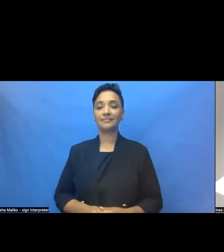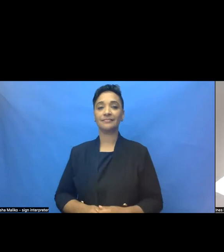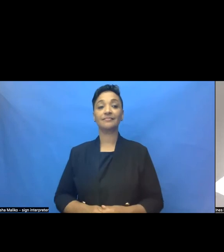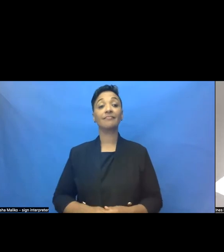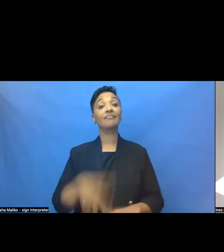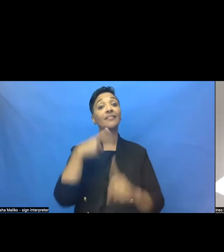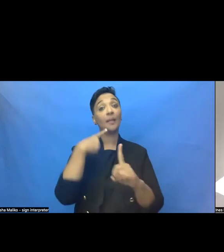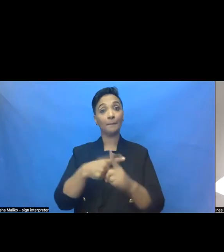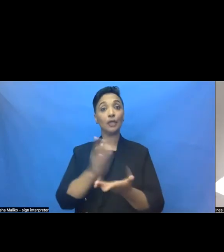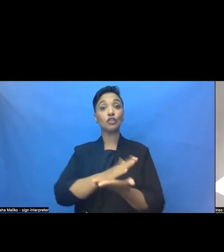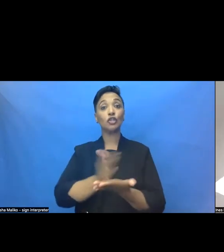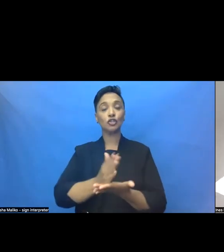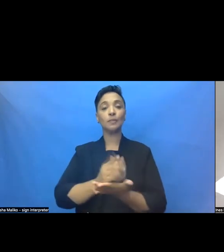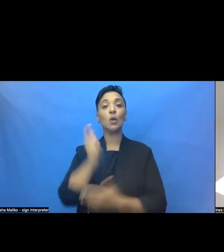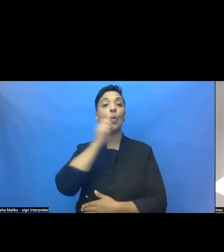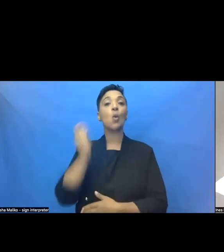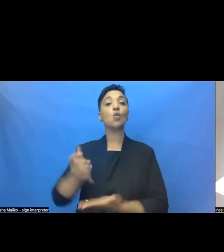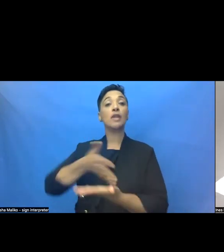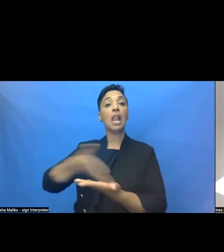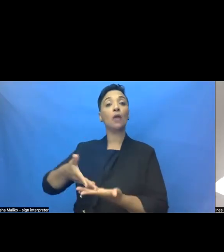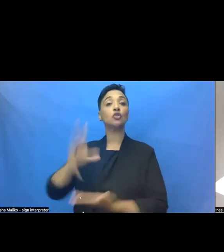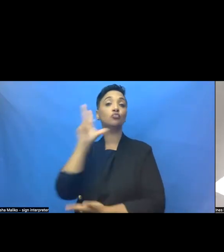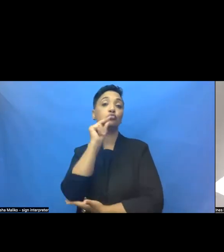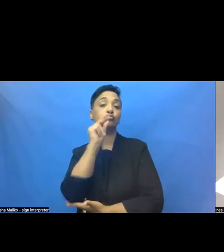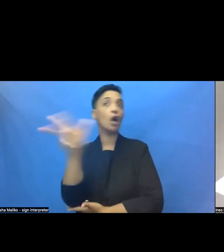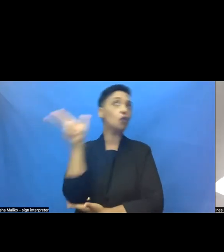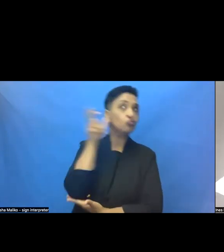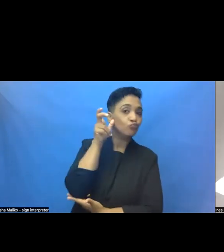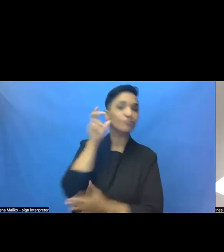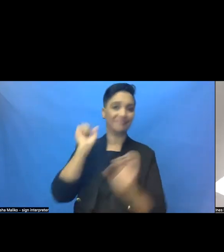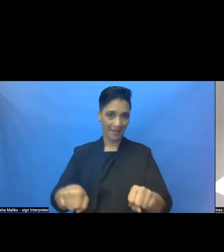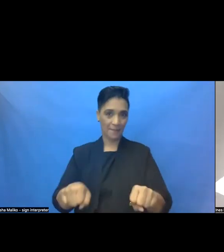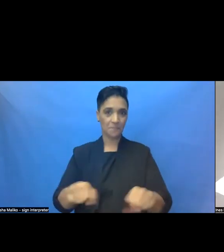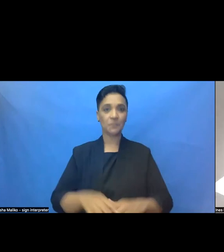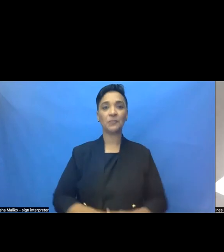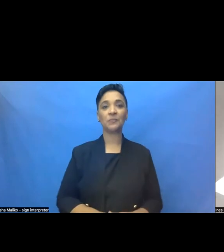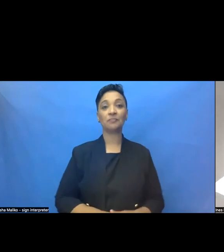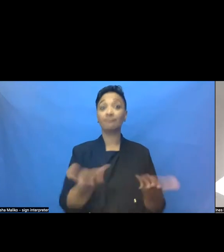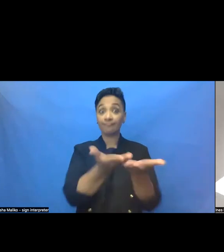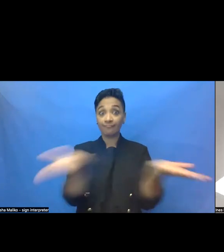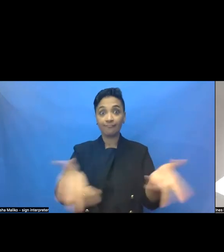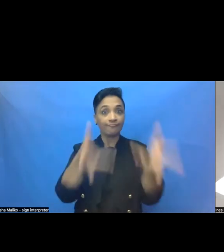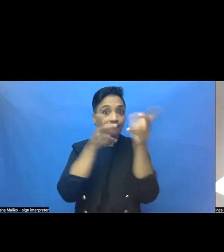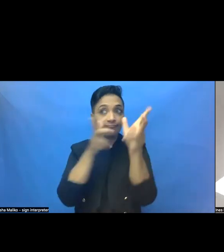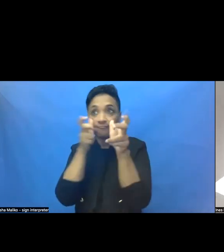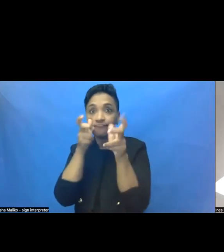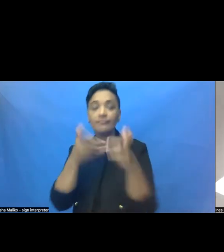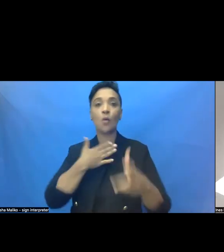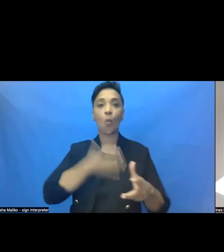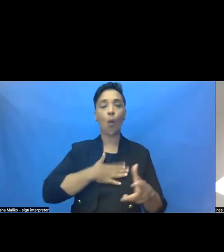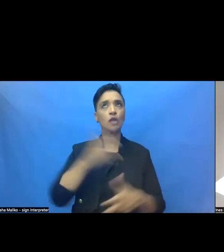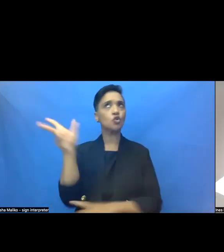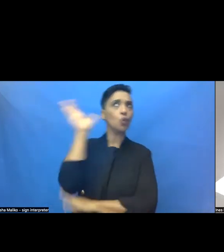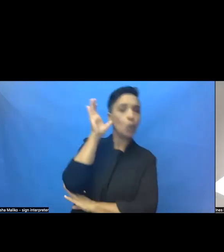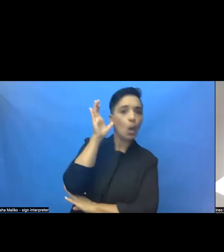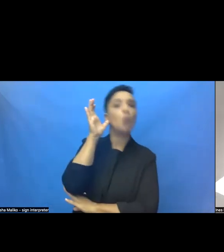interpretation into Ukrainian. So for all the listeners who prefer Ukrainian,